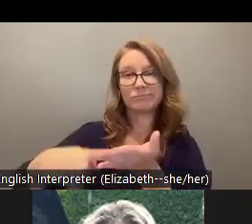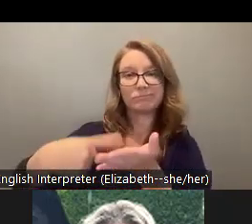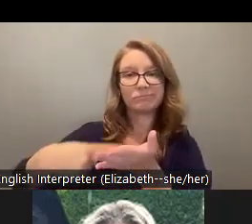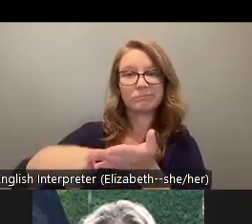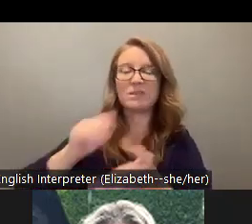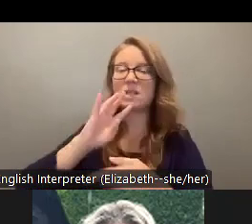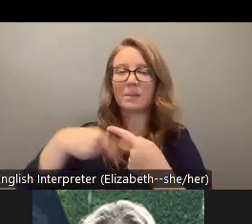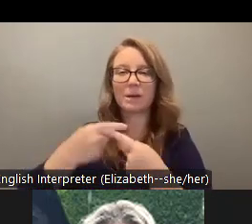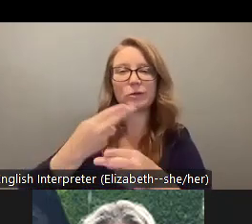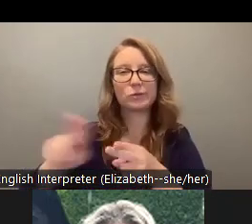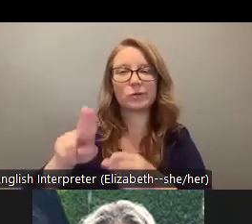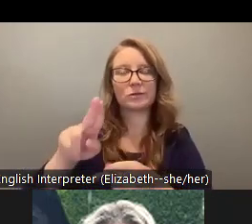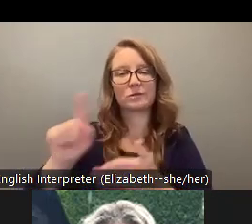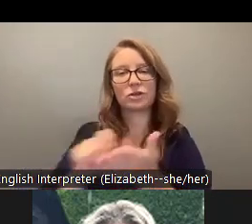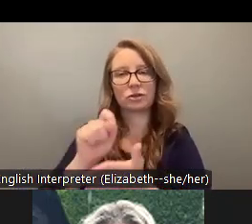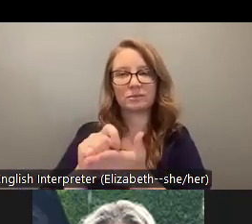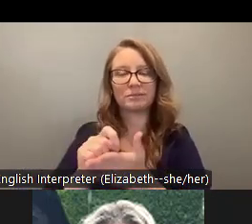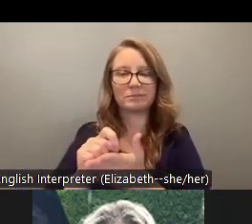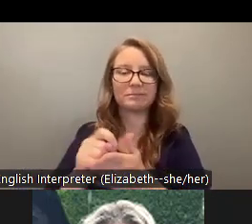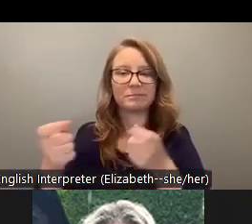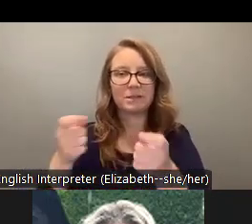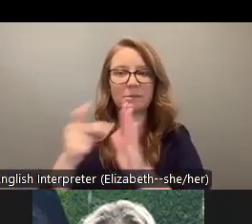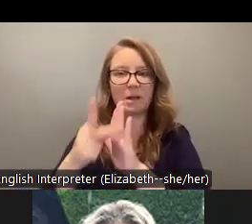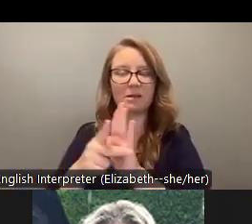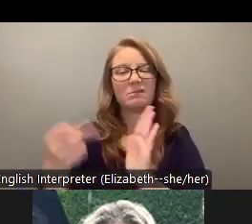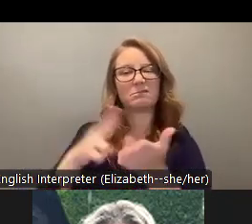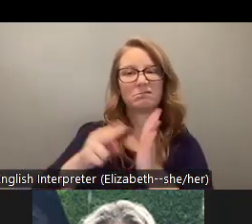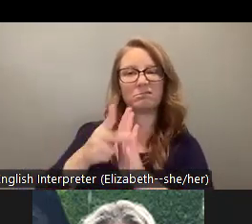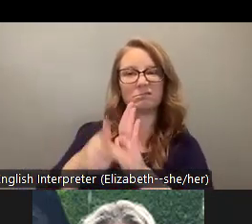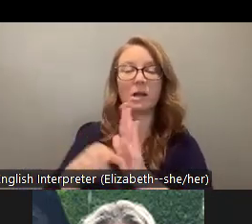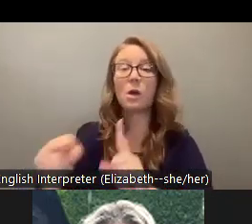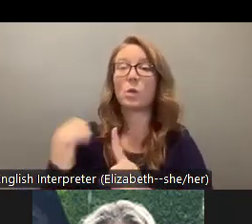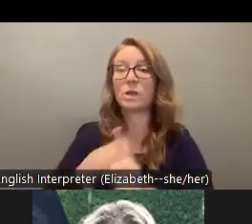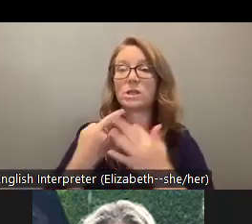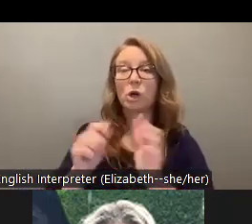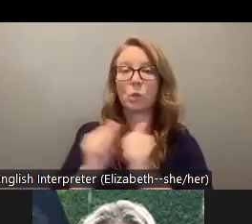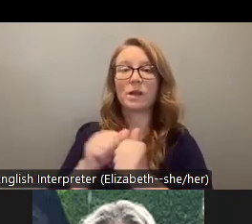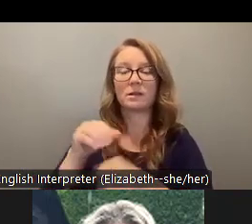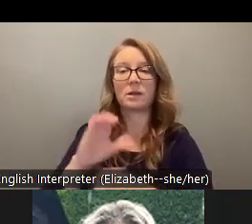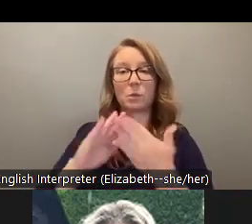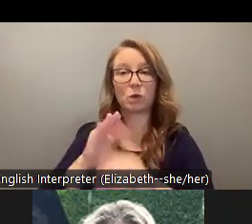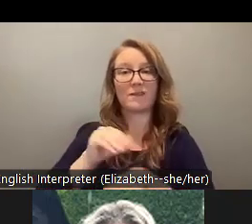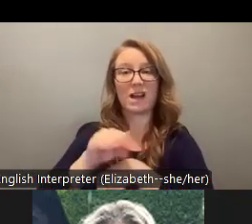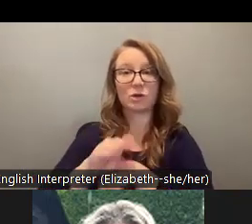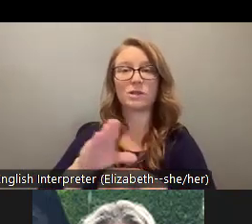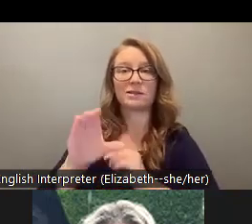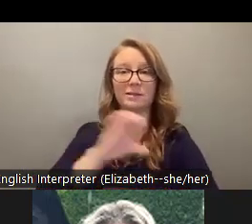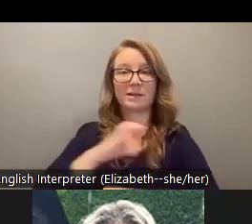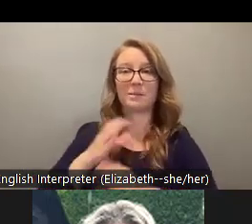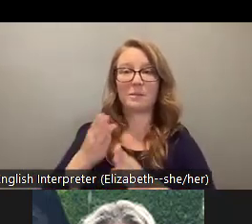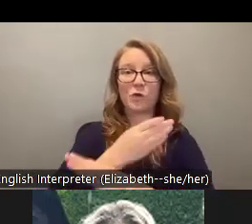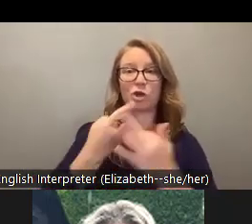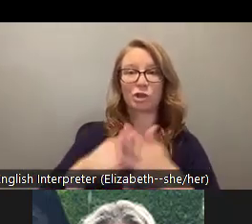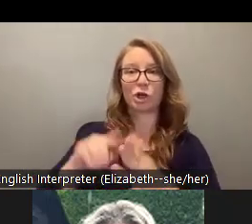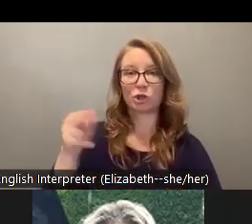short-term enrollment management policy with our Community Engagement Advisory Committee right before the program launched on June